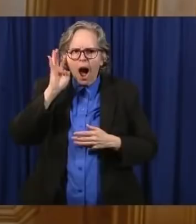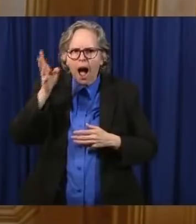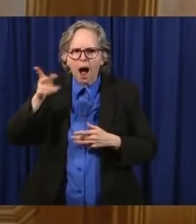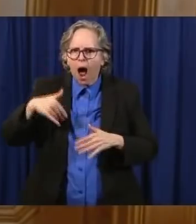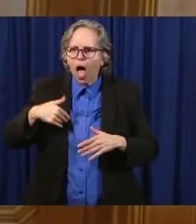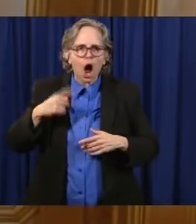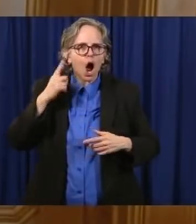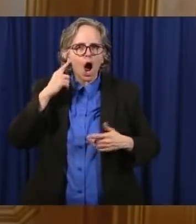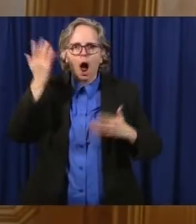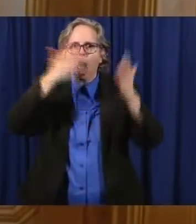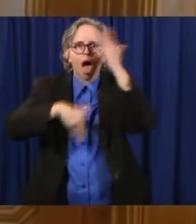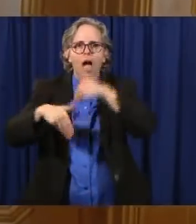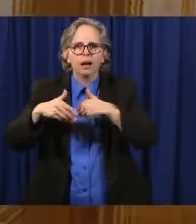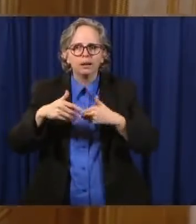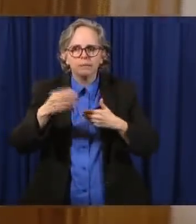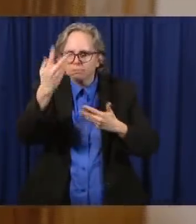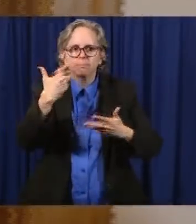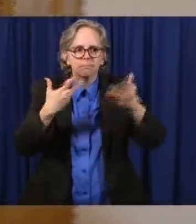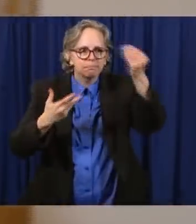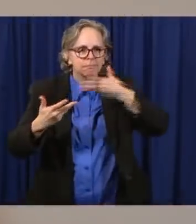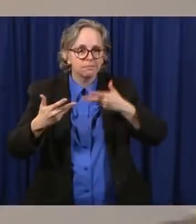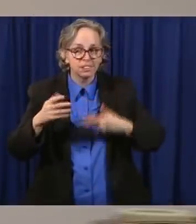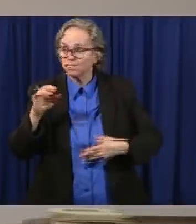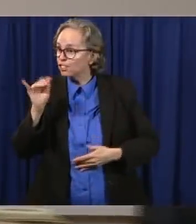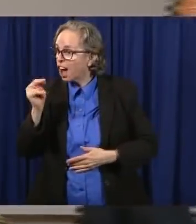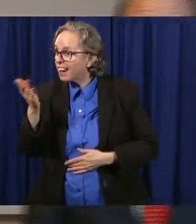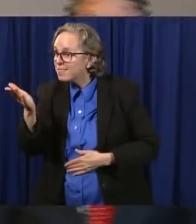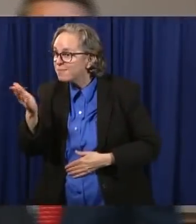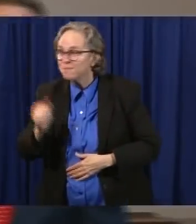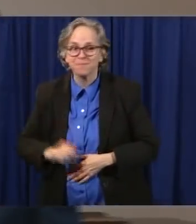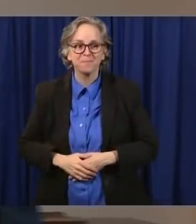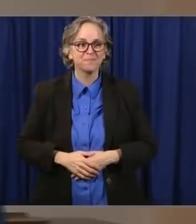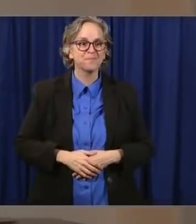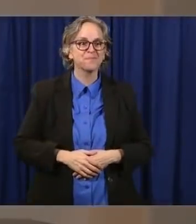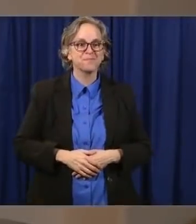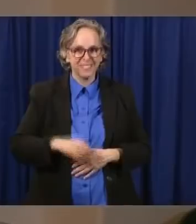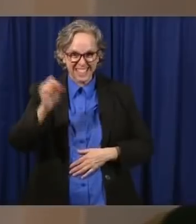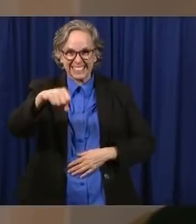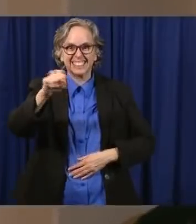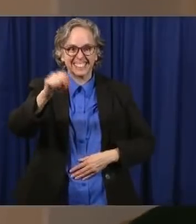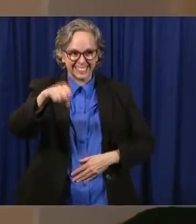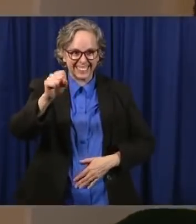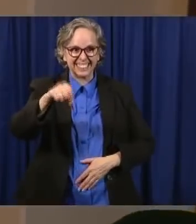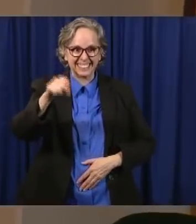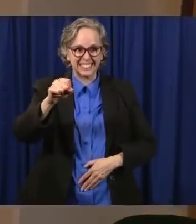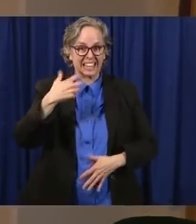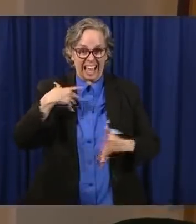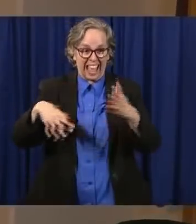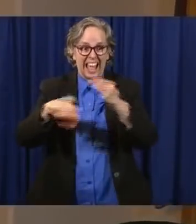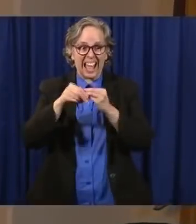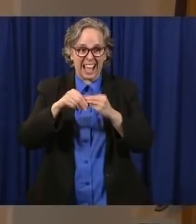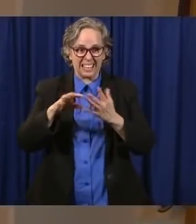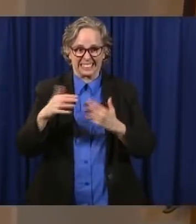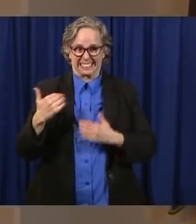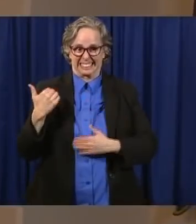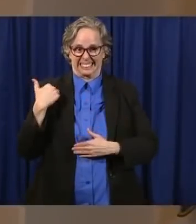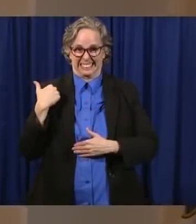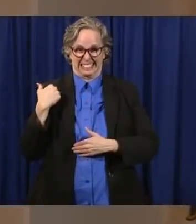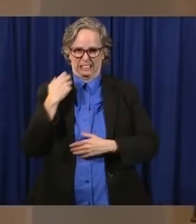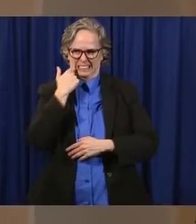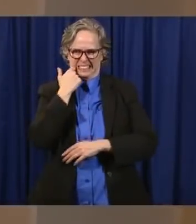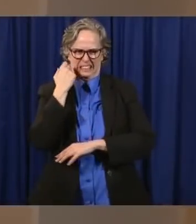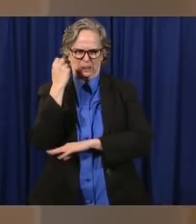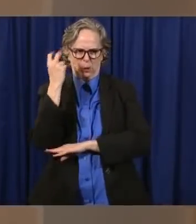anything to that? Or? I can add, we actually had a call about that at noon today to talk about how we're going